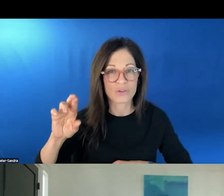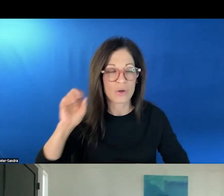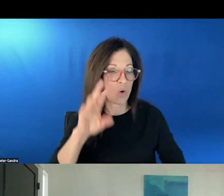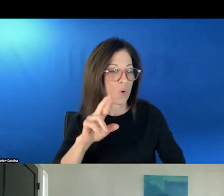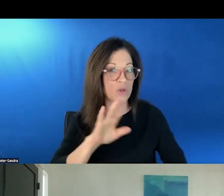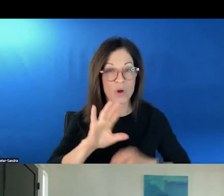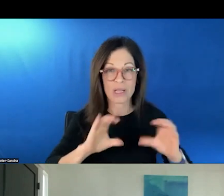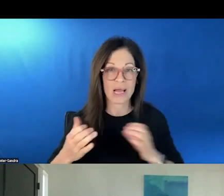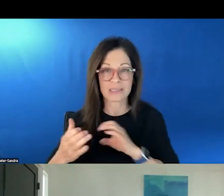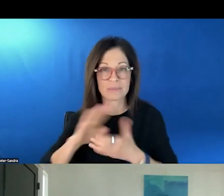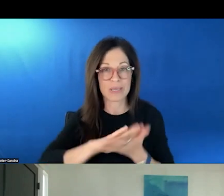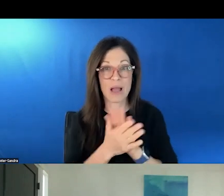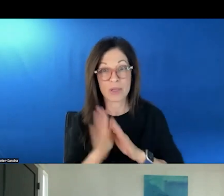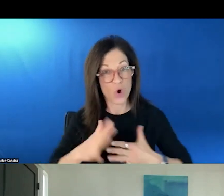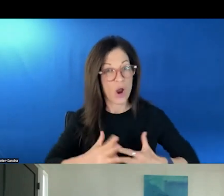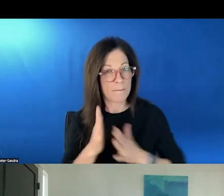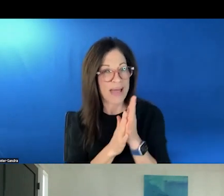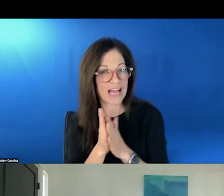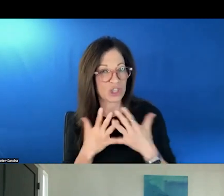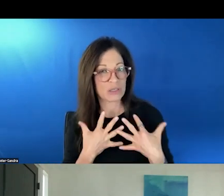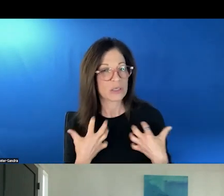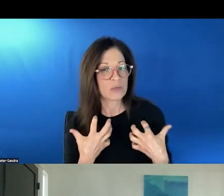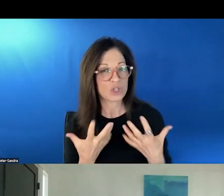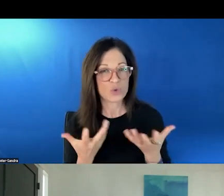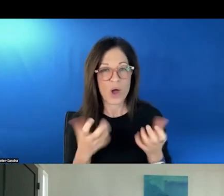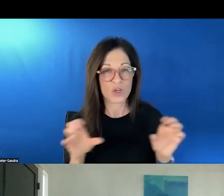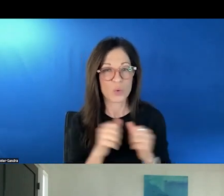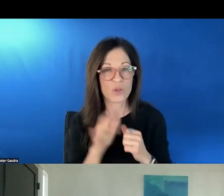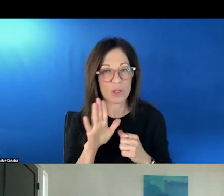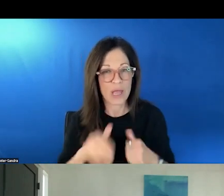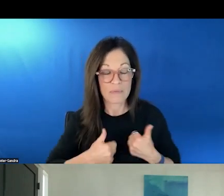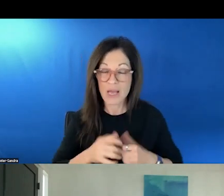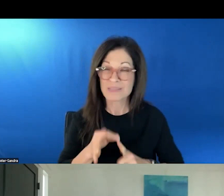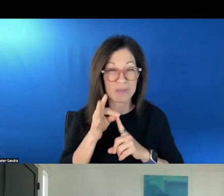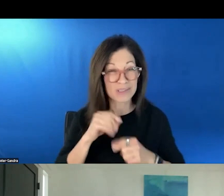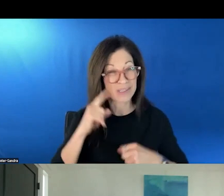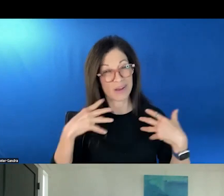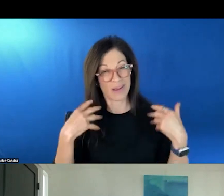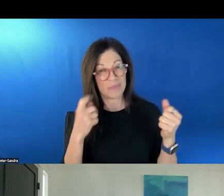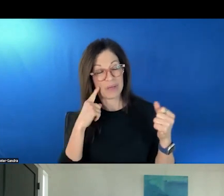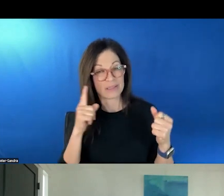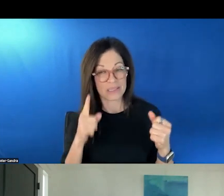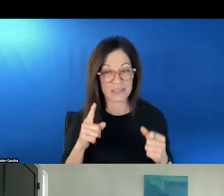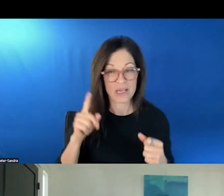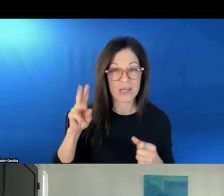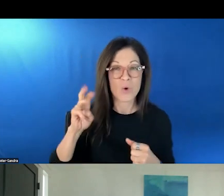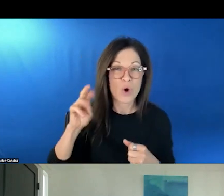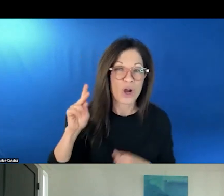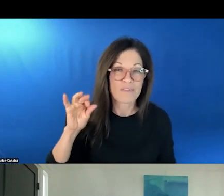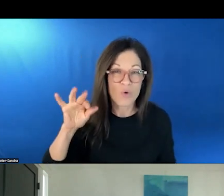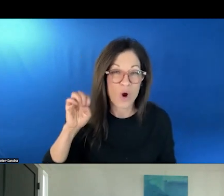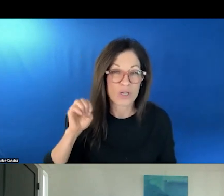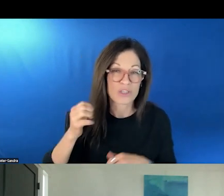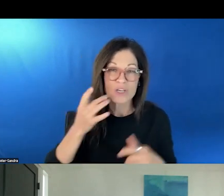classes turning into your passion and what you want to do with your life, especially in mental health because of these workforce shortages that we're having. And,